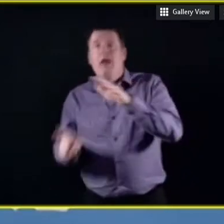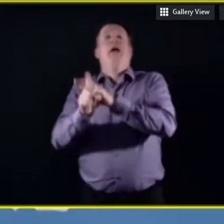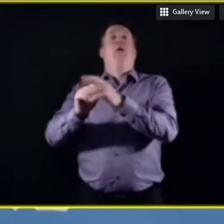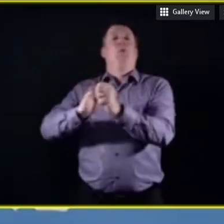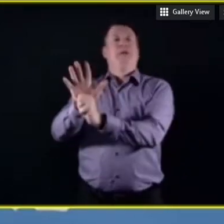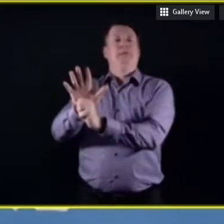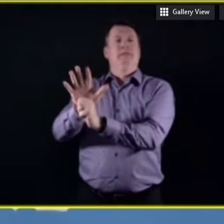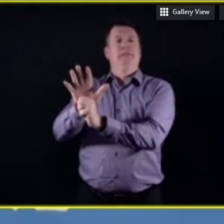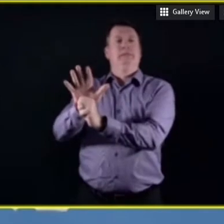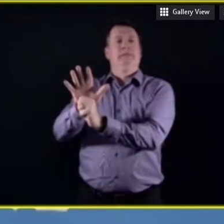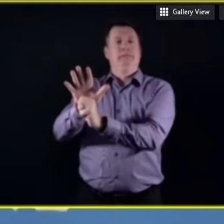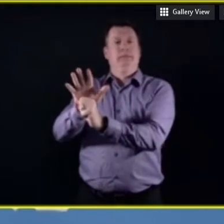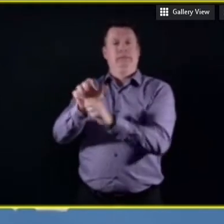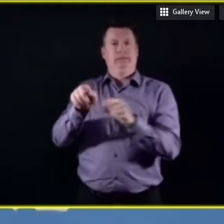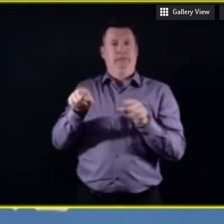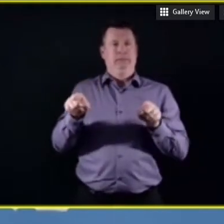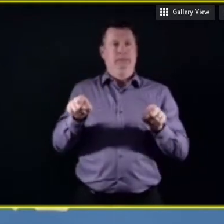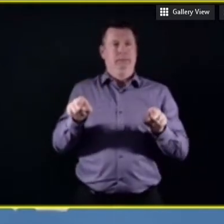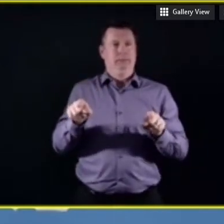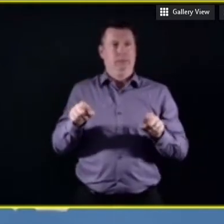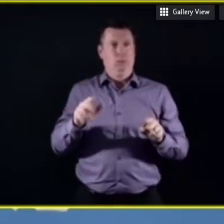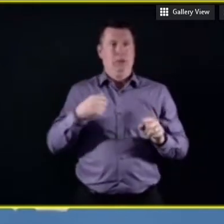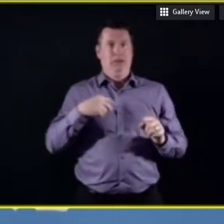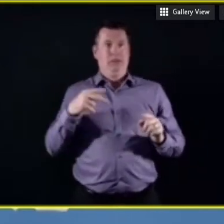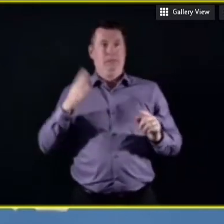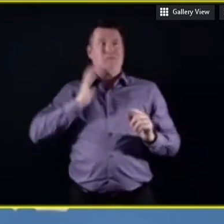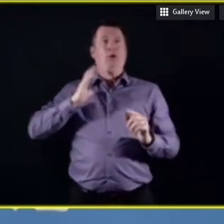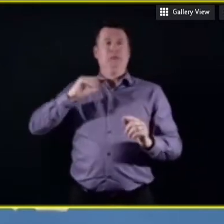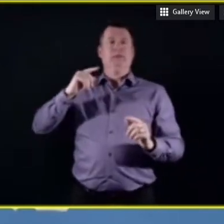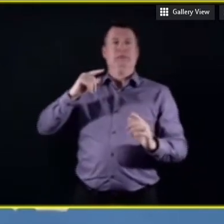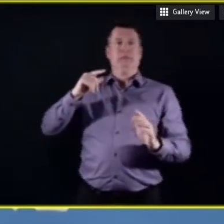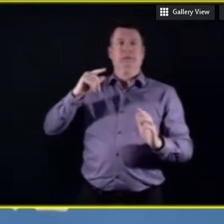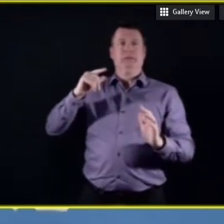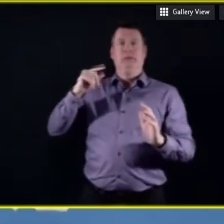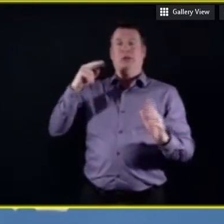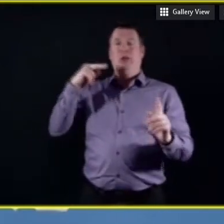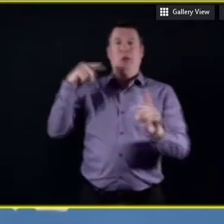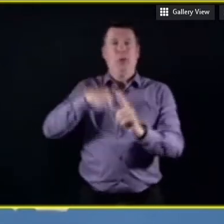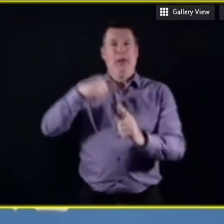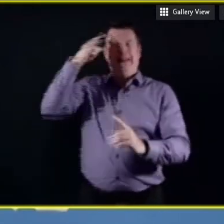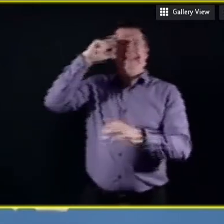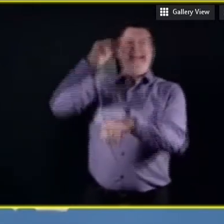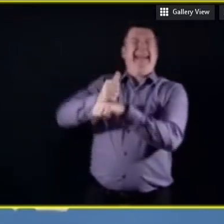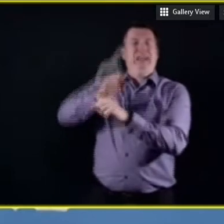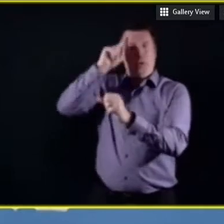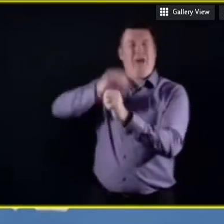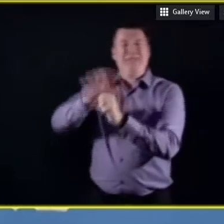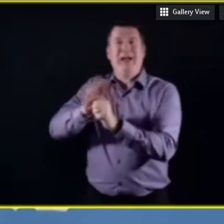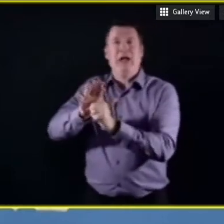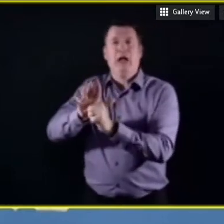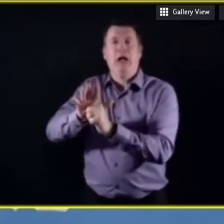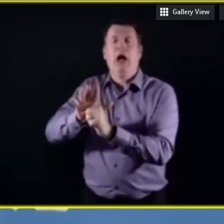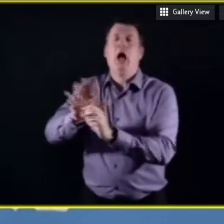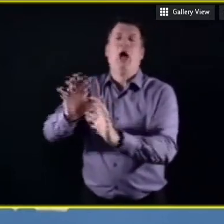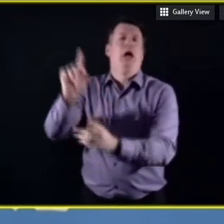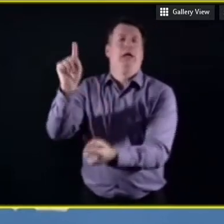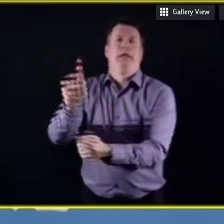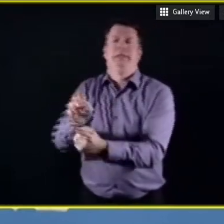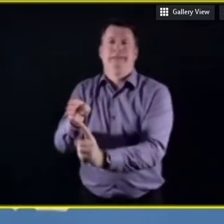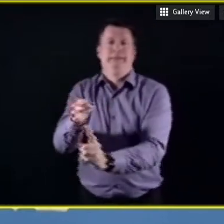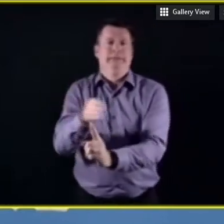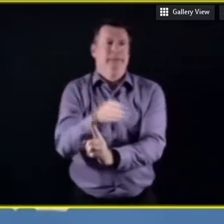other respiratory diseases out there other than COVID. I think the big lesson for us